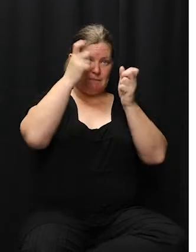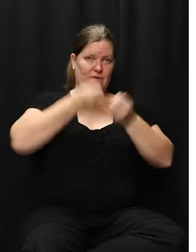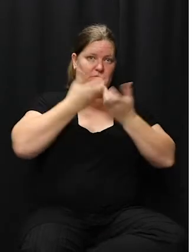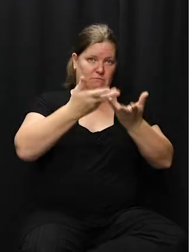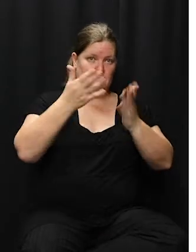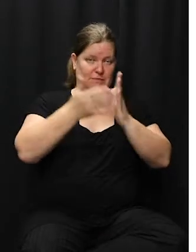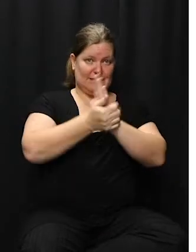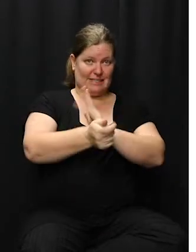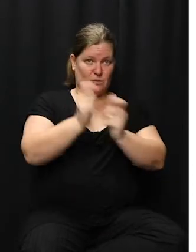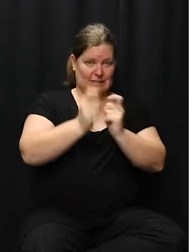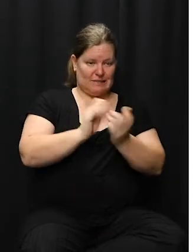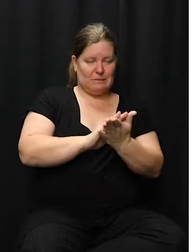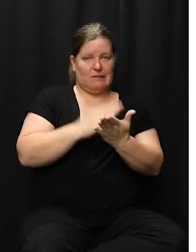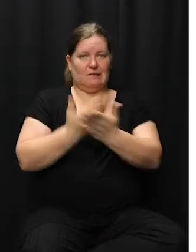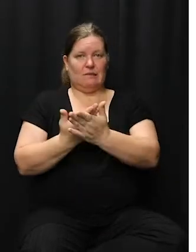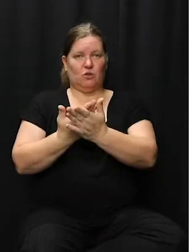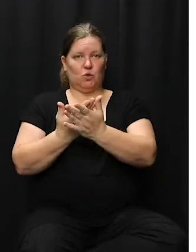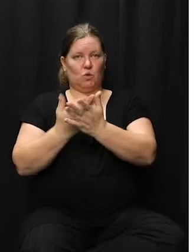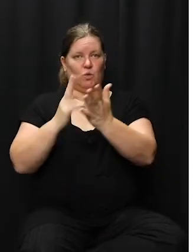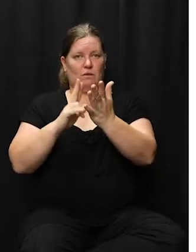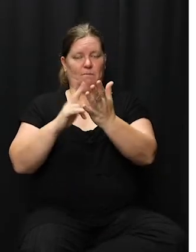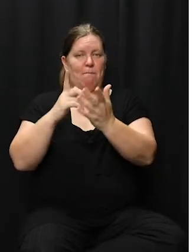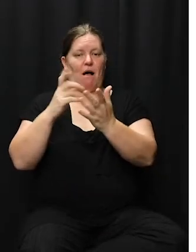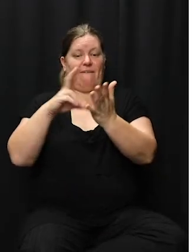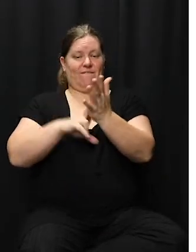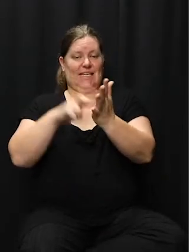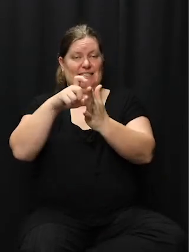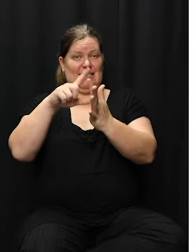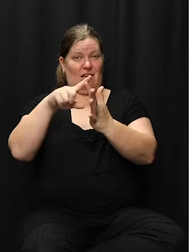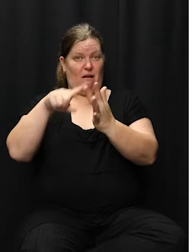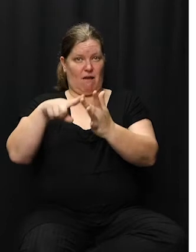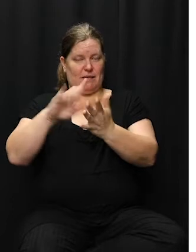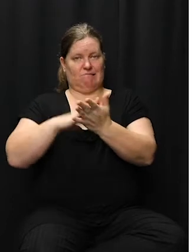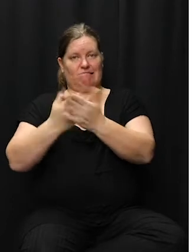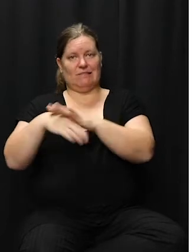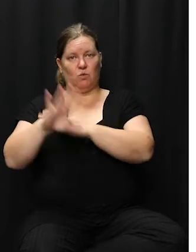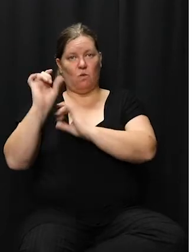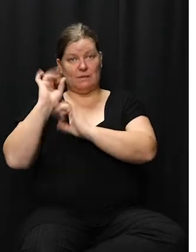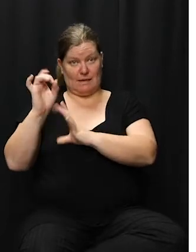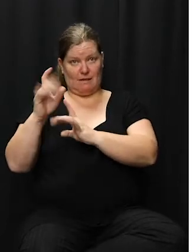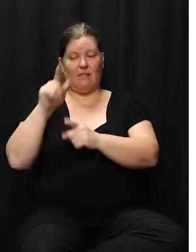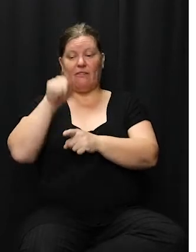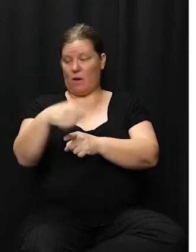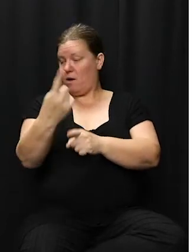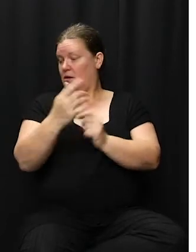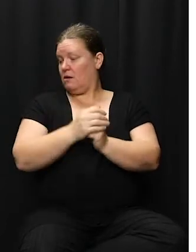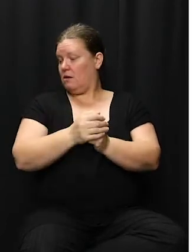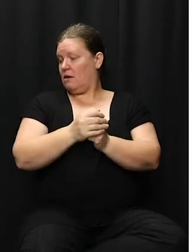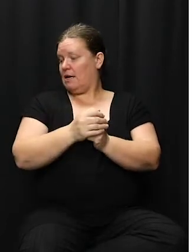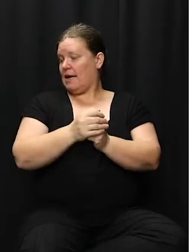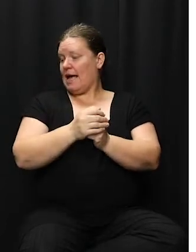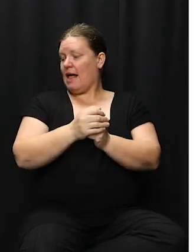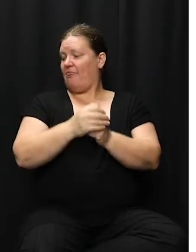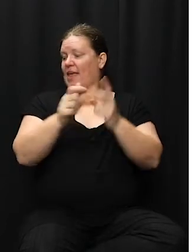the BSL, receptive and expressive test, which has been translated into Auslan. There's also a really